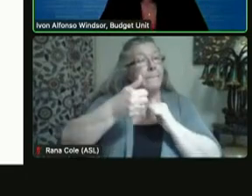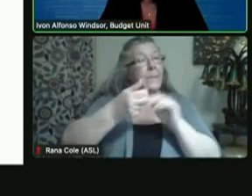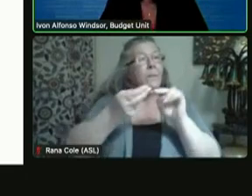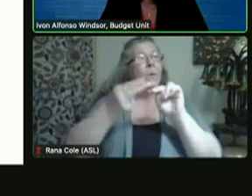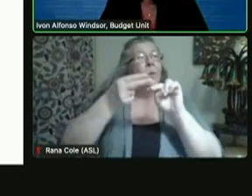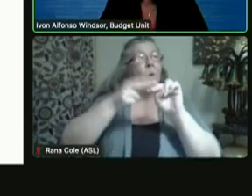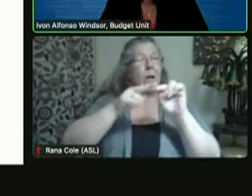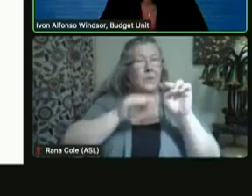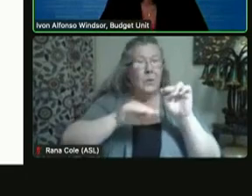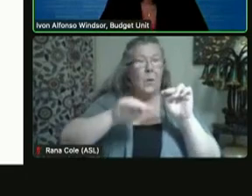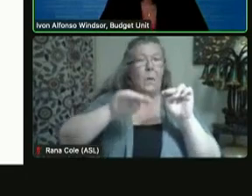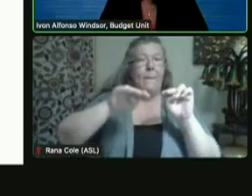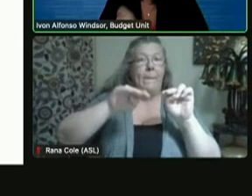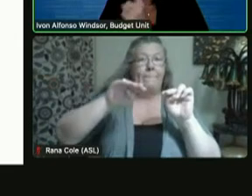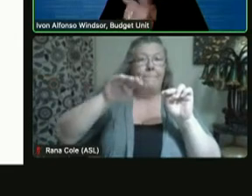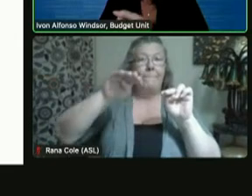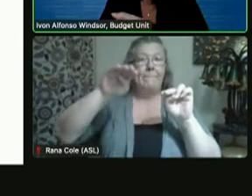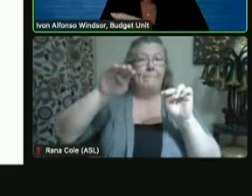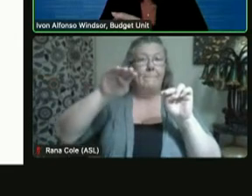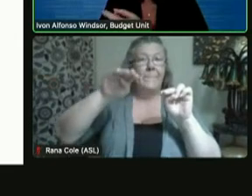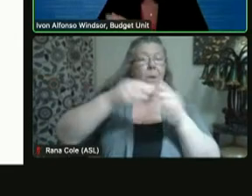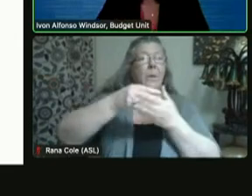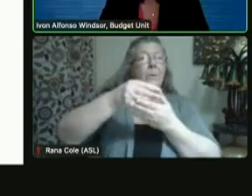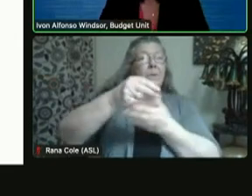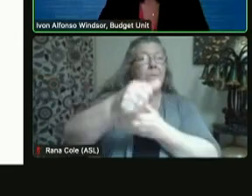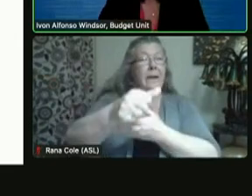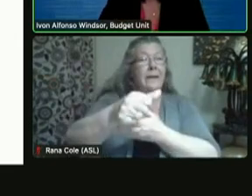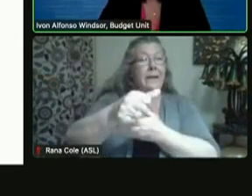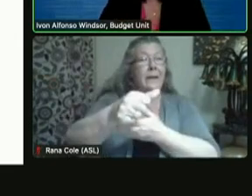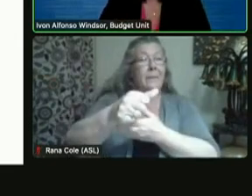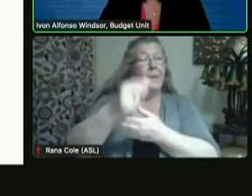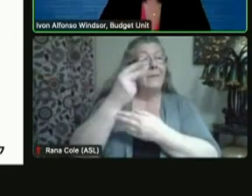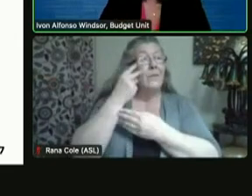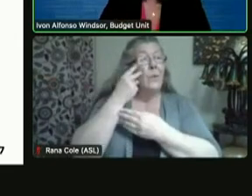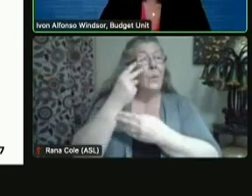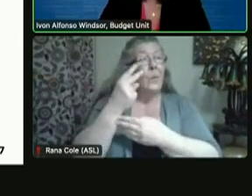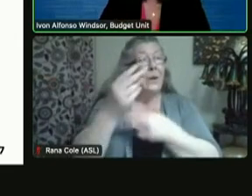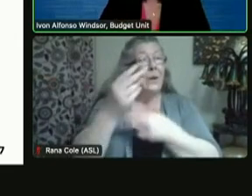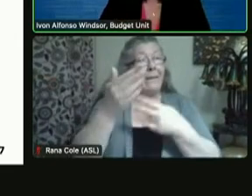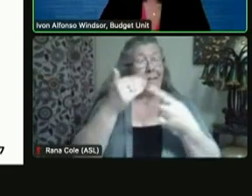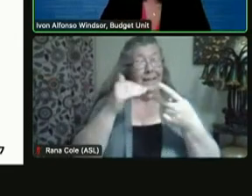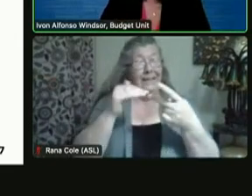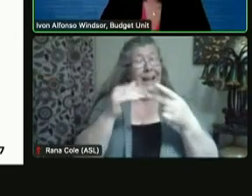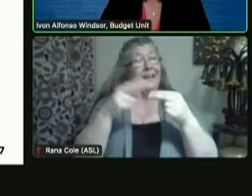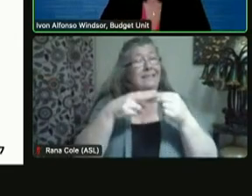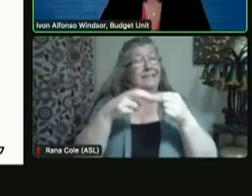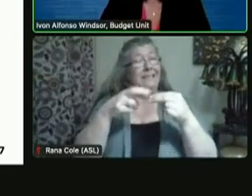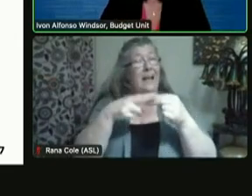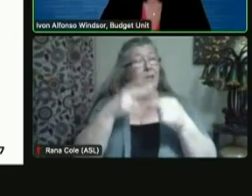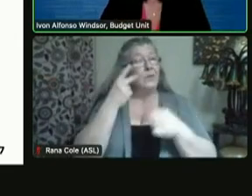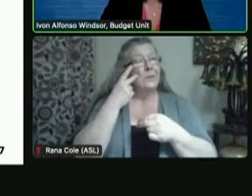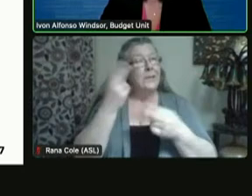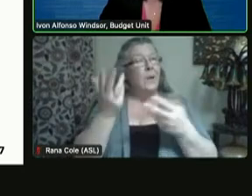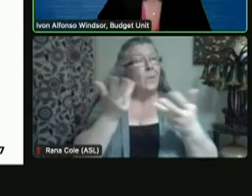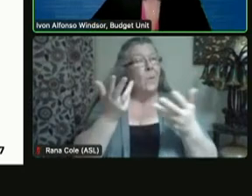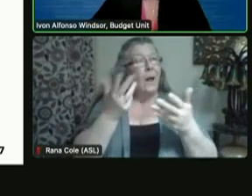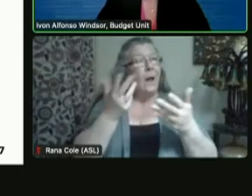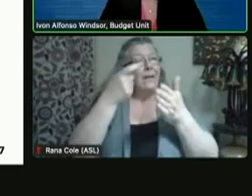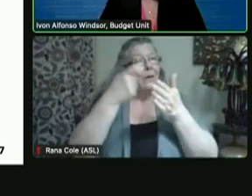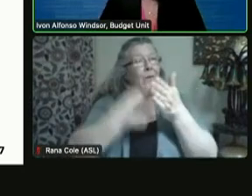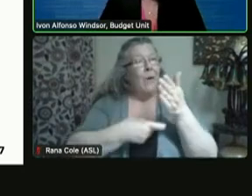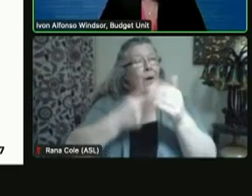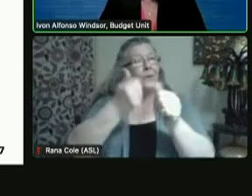year after year. But if we look at the next slide, you're going to see that cost per student, that per